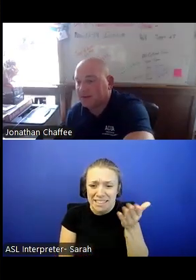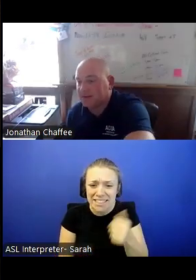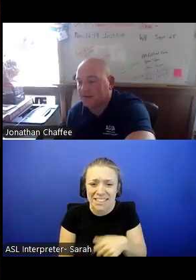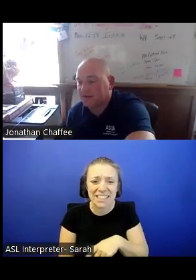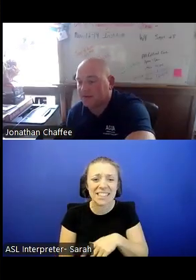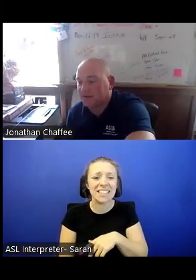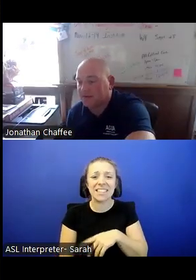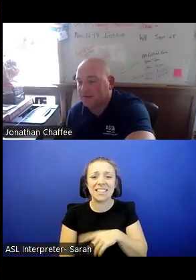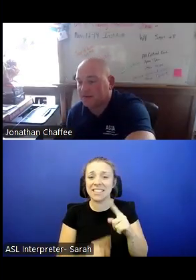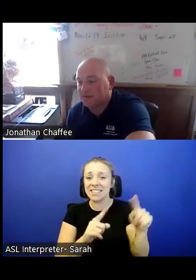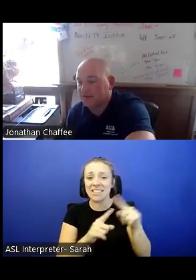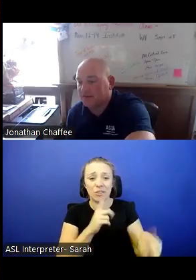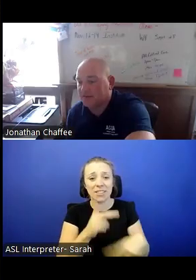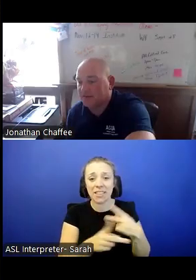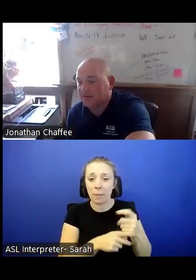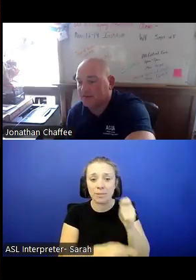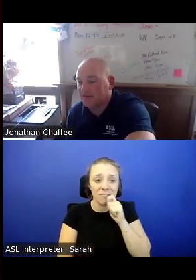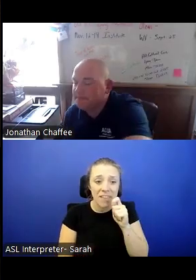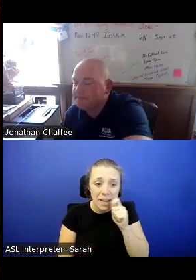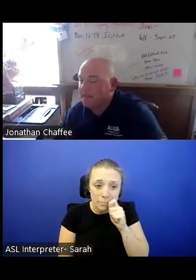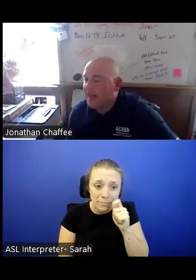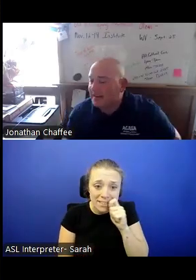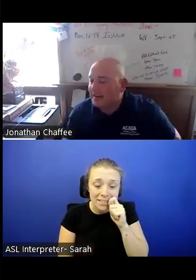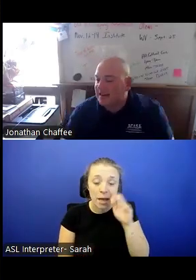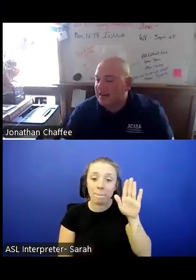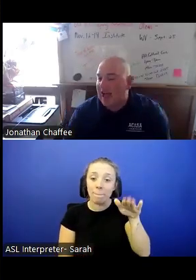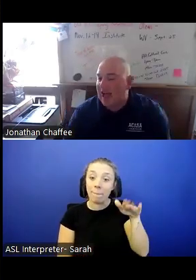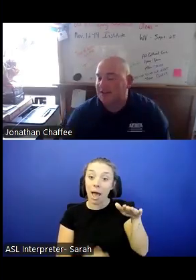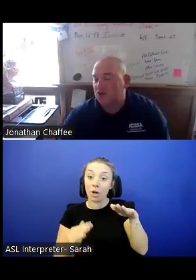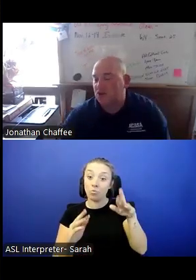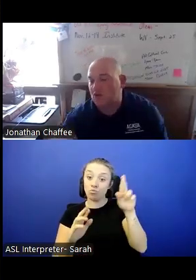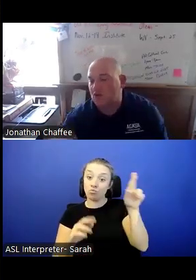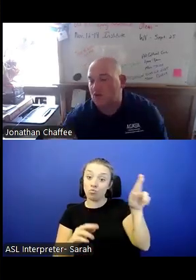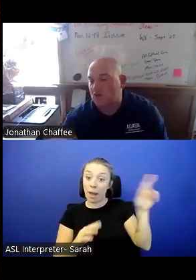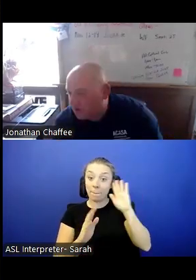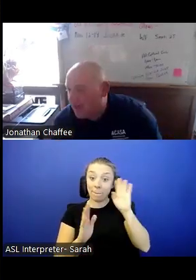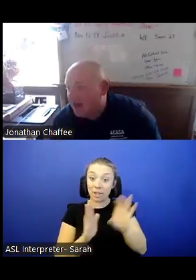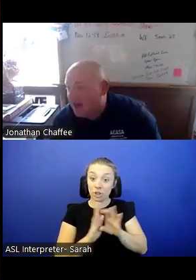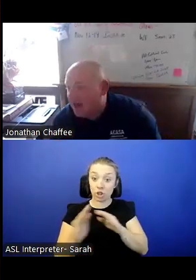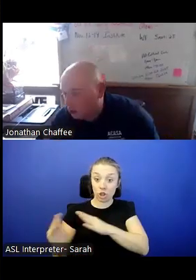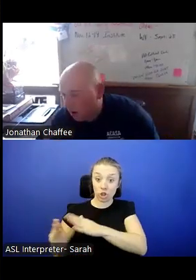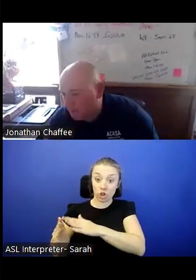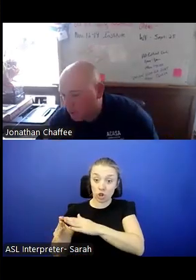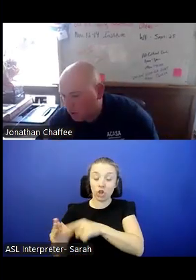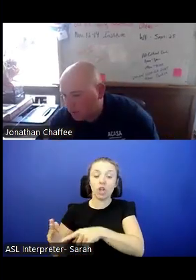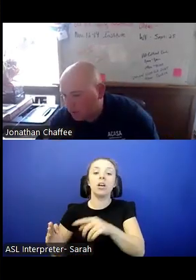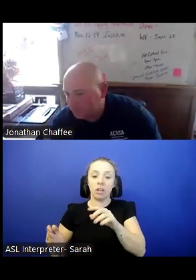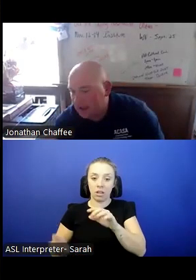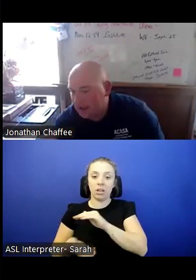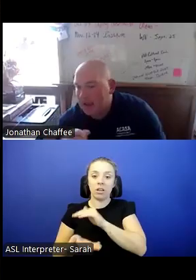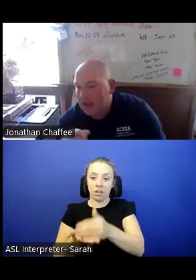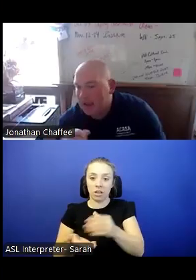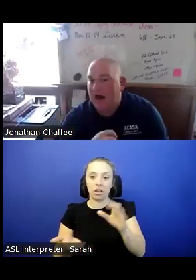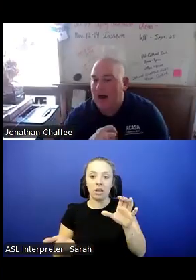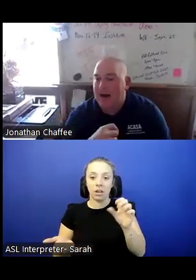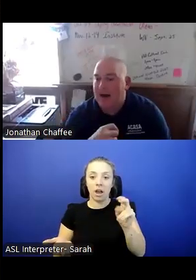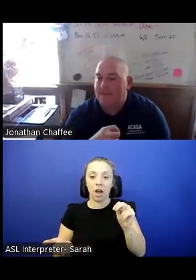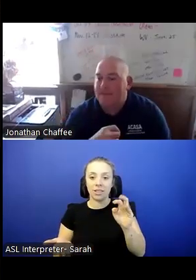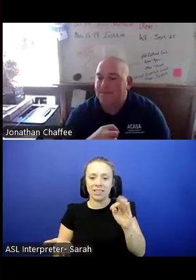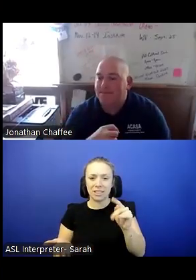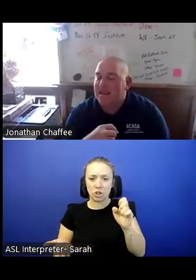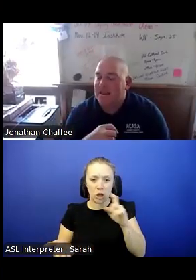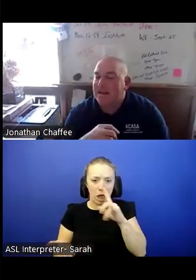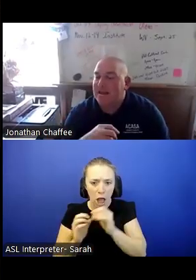different types of vapes. And then this bottom right, that is a concentrate. I would consider that crumble.